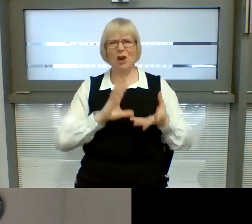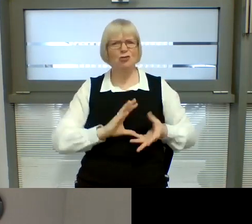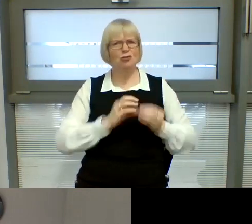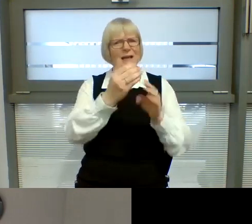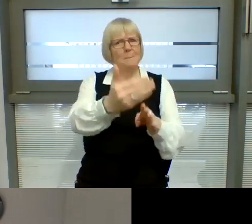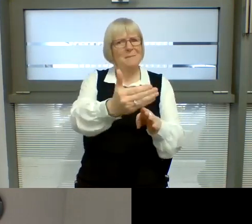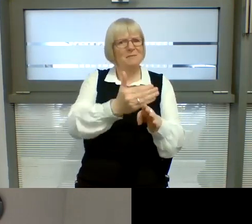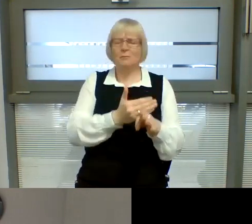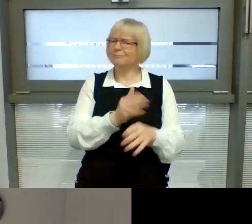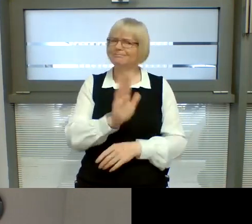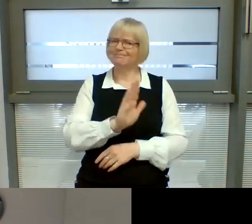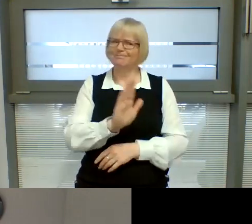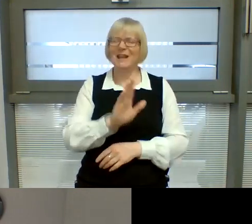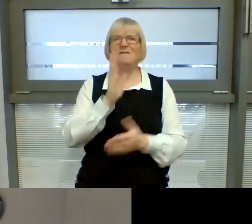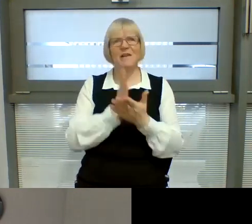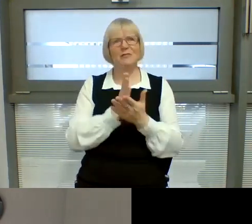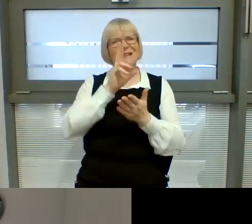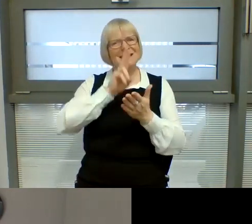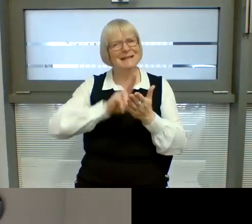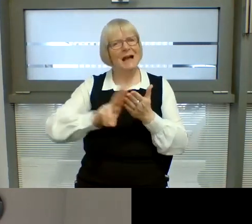It's a very natural